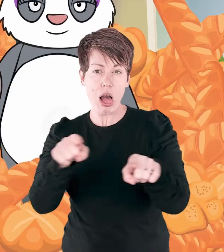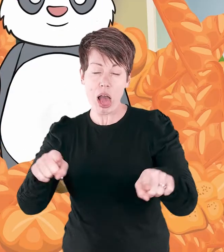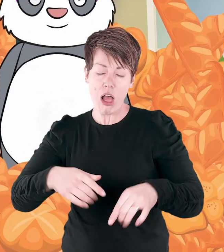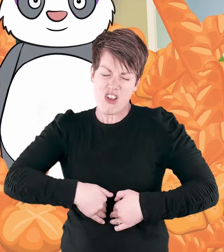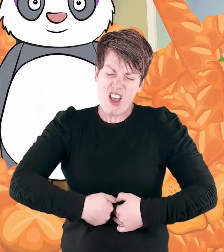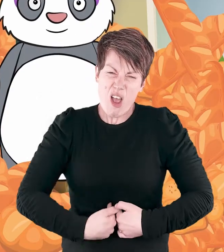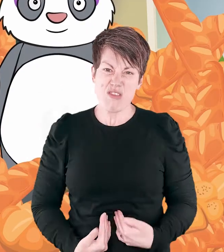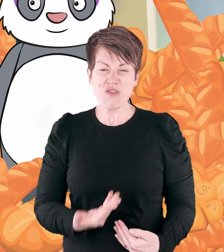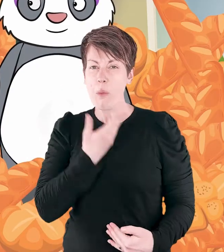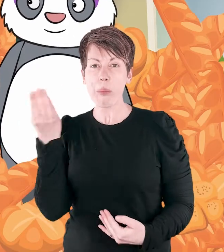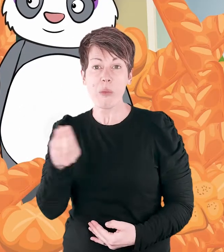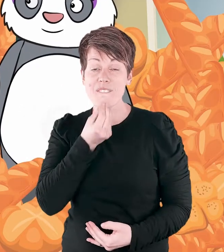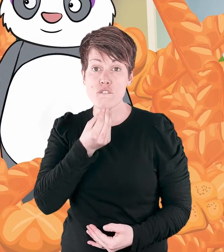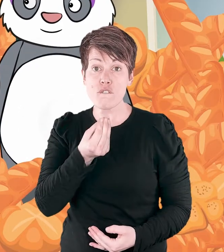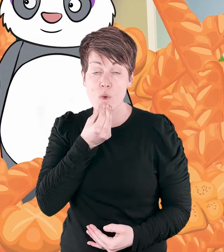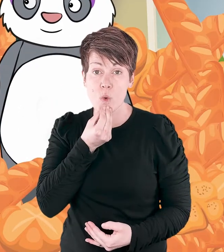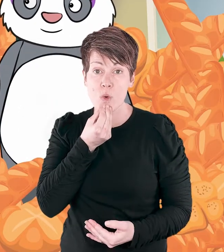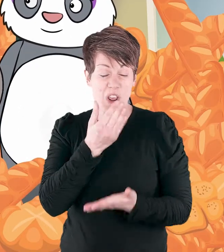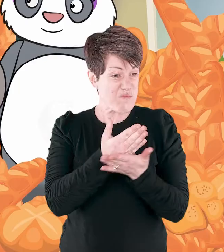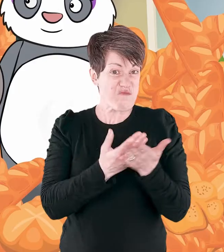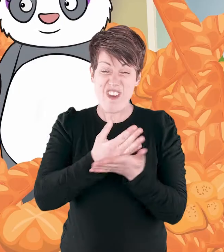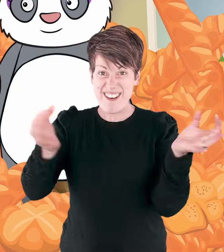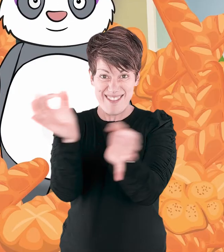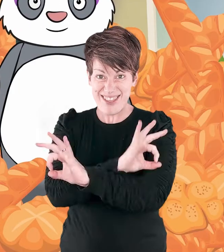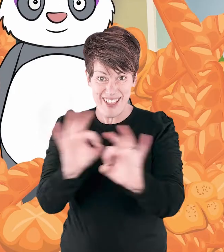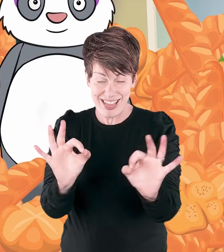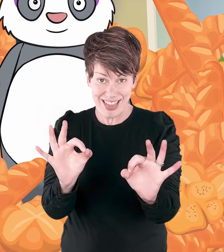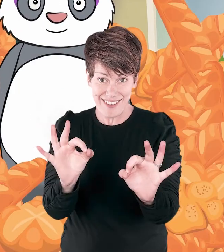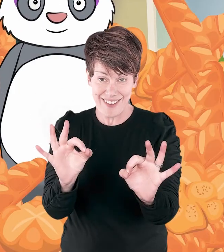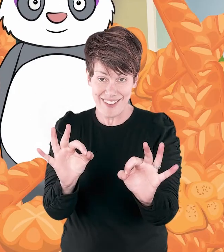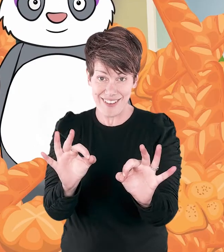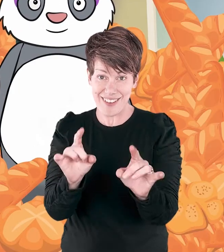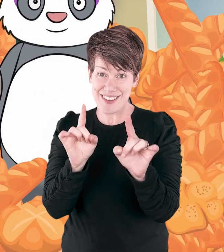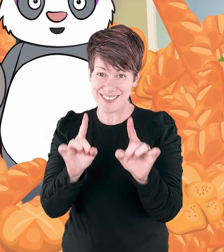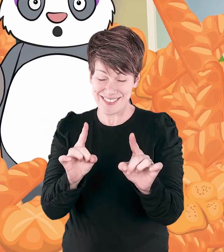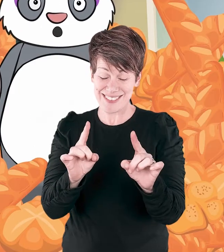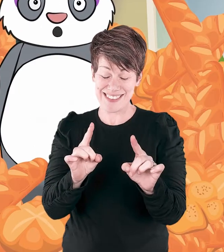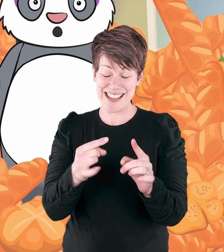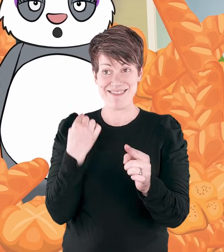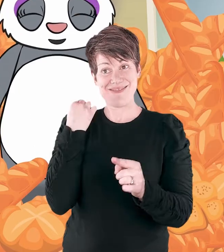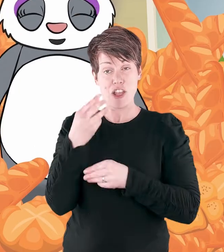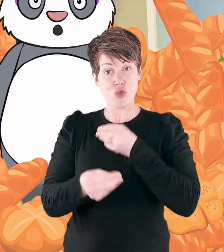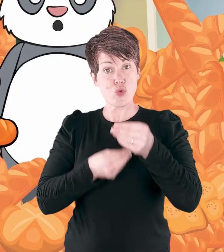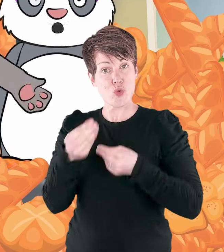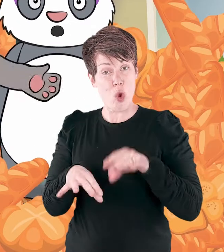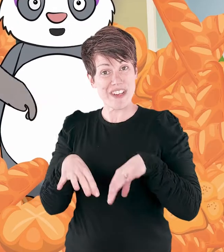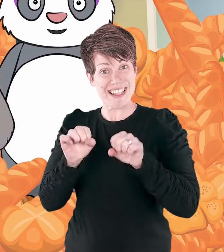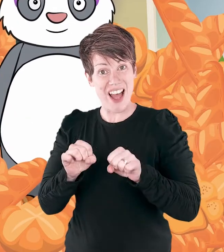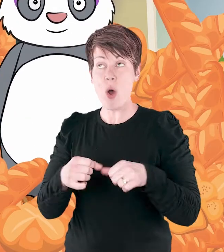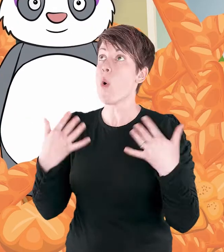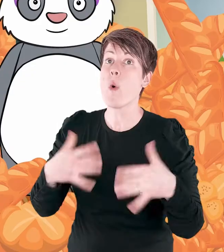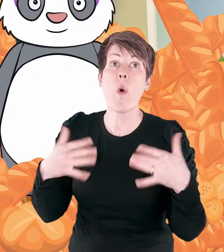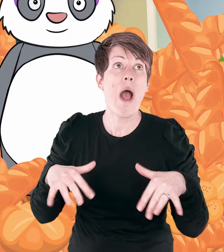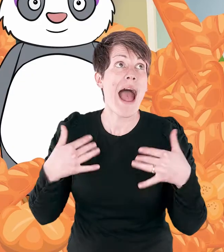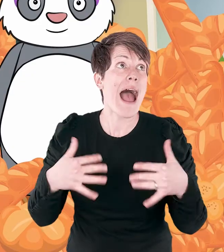have anything to eat at all. Not a loaf of bread between them. But that's just where the story begins.